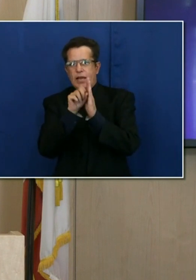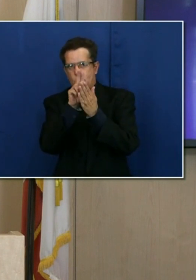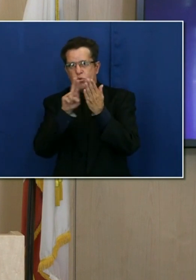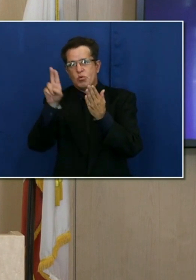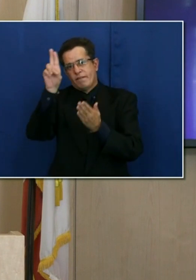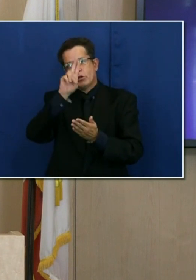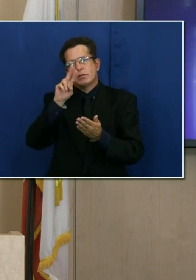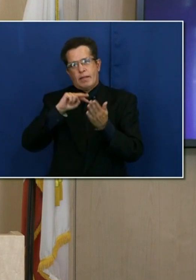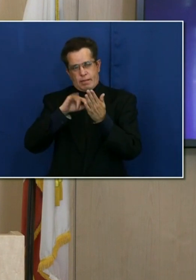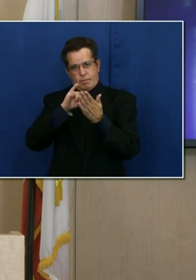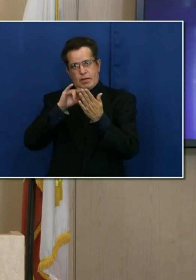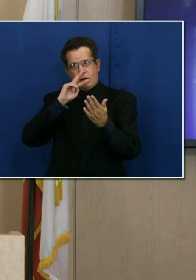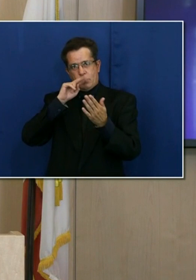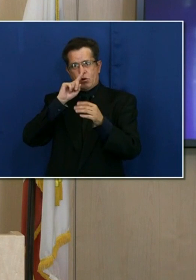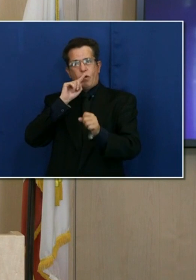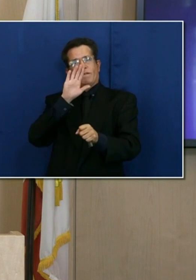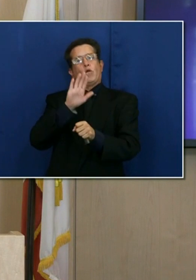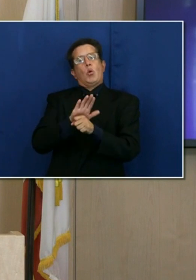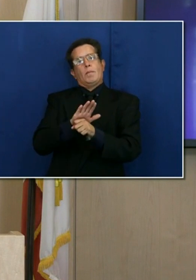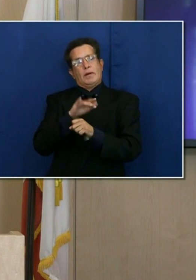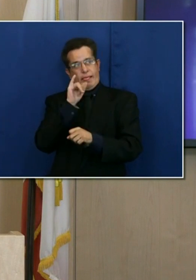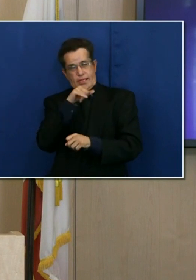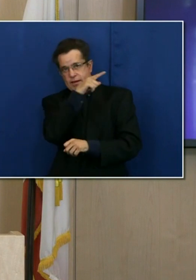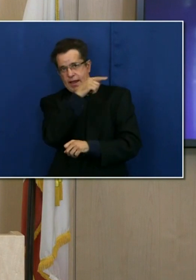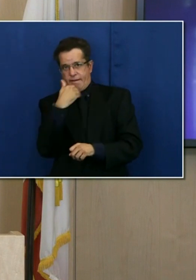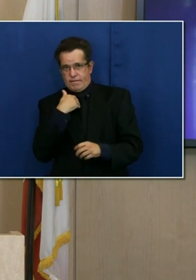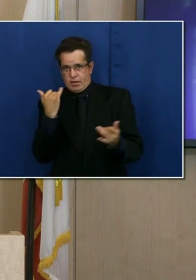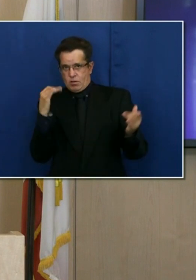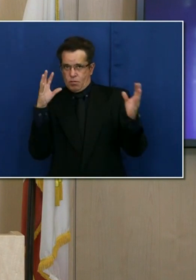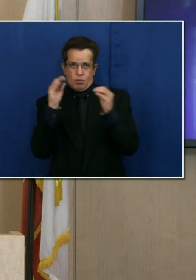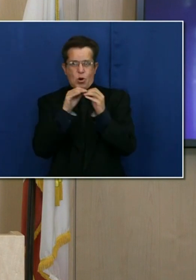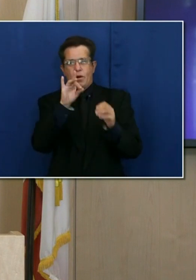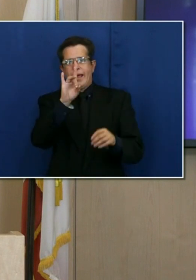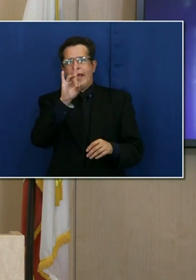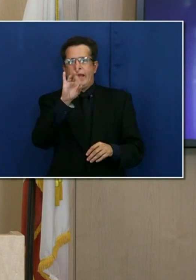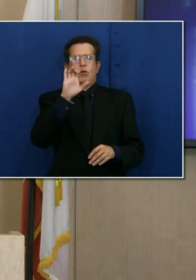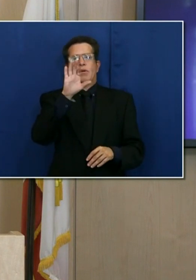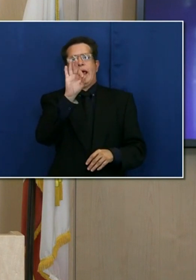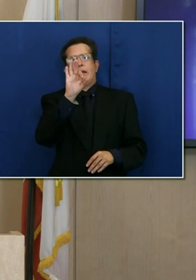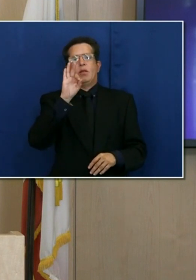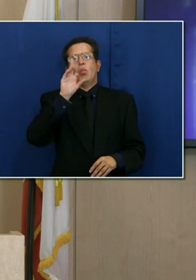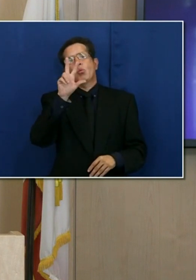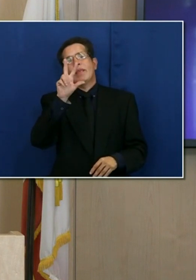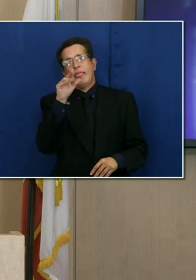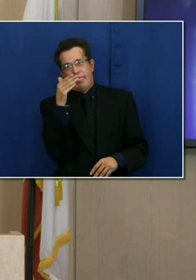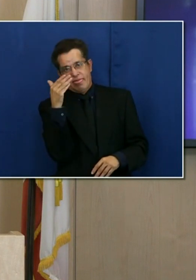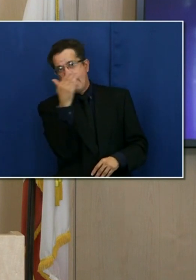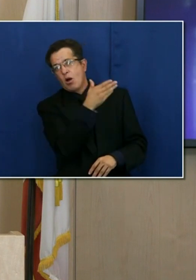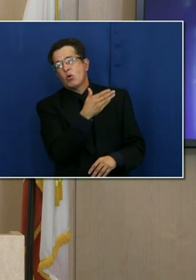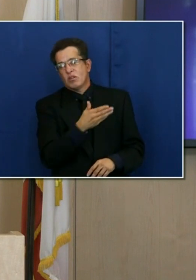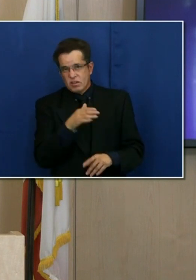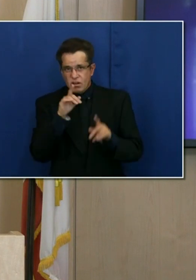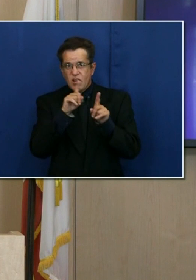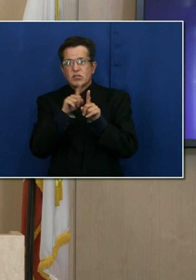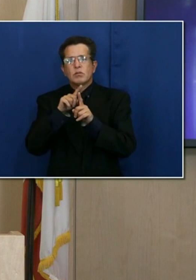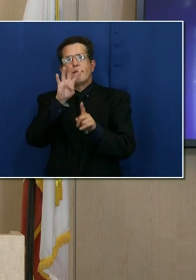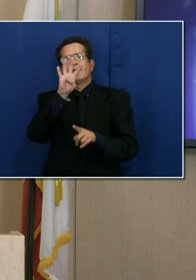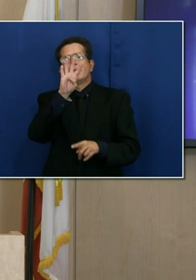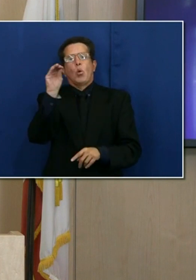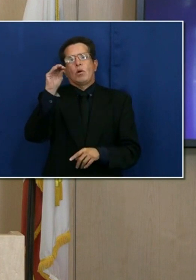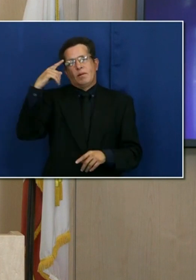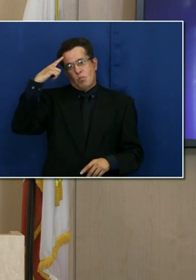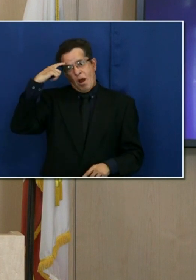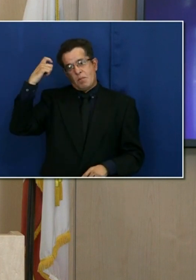of confirmed cases they have there is 893. There are also an additional 40 probable